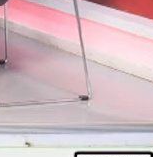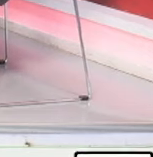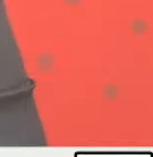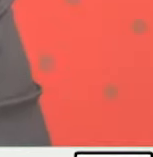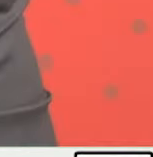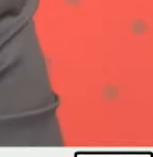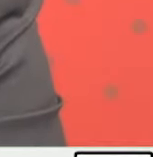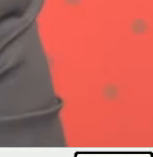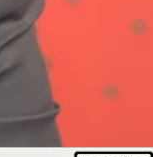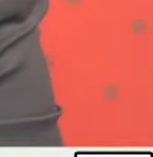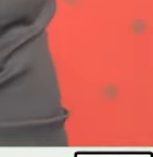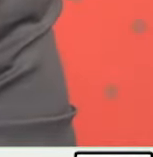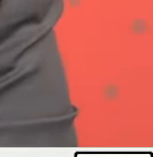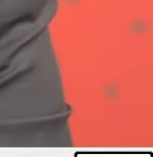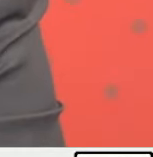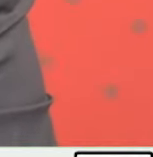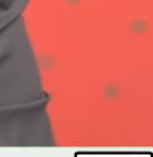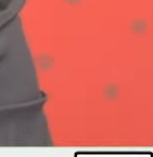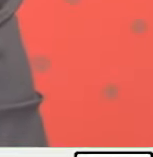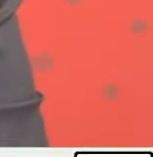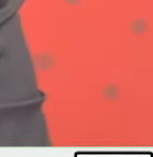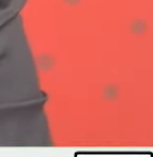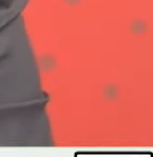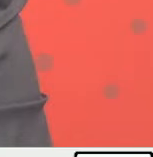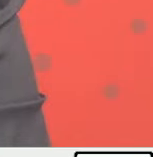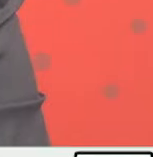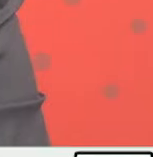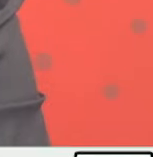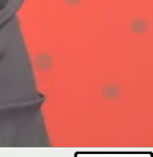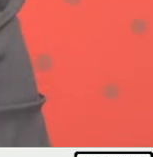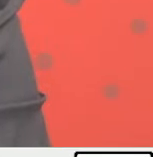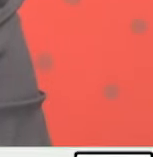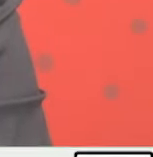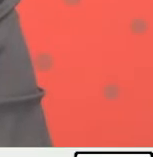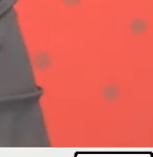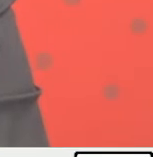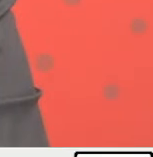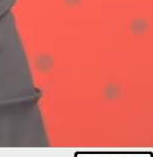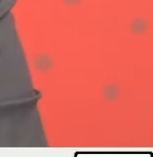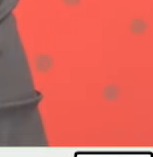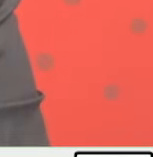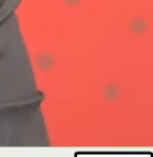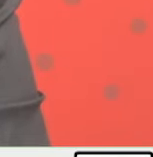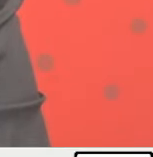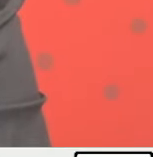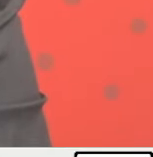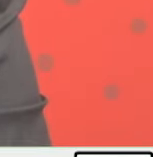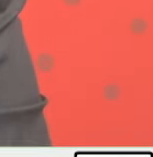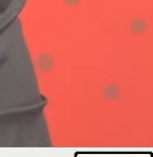about communication. You may have a very good